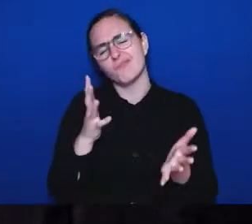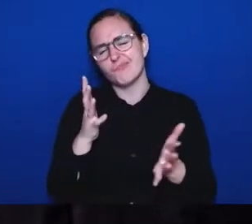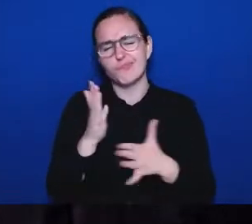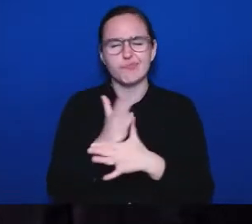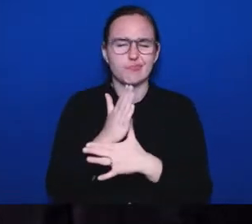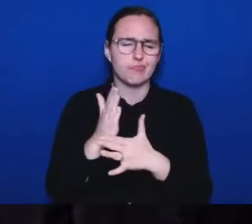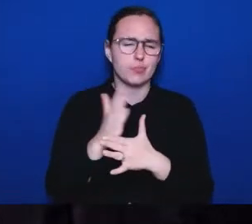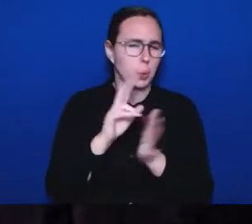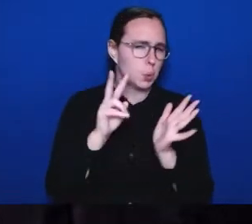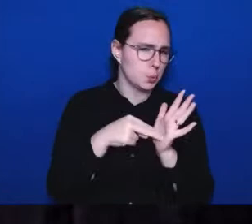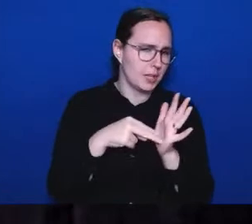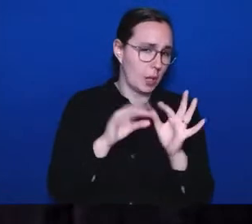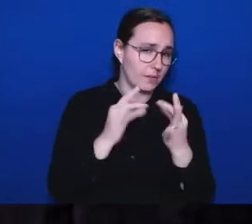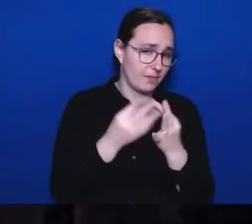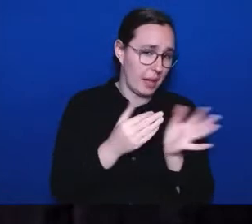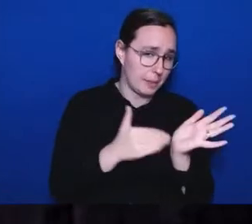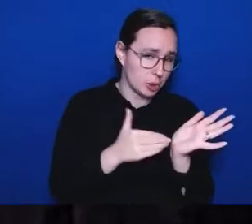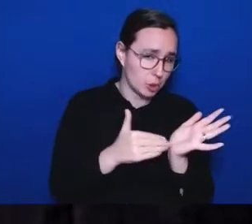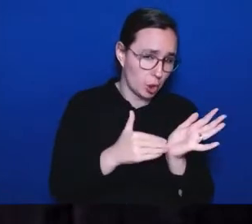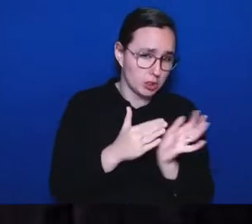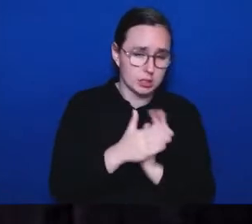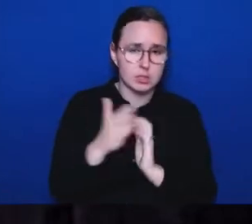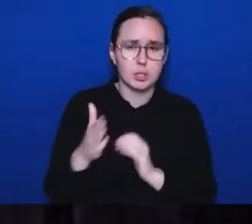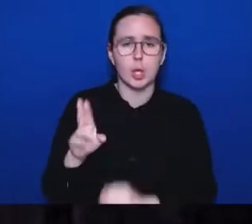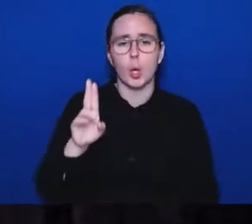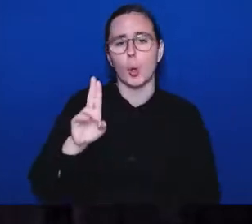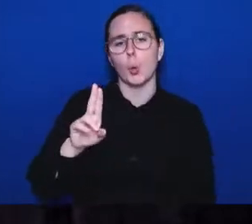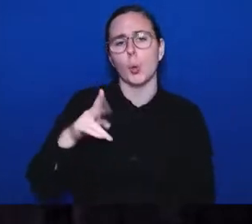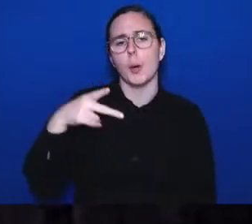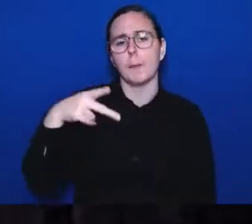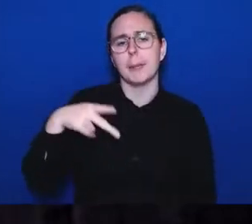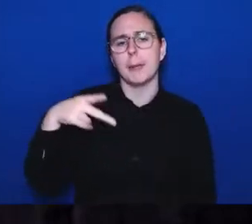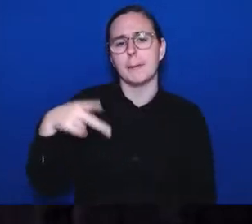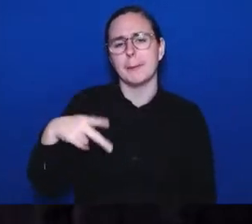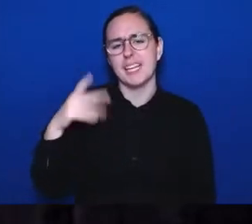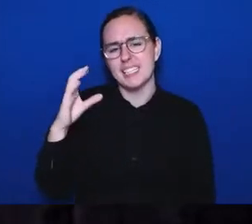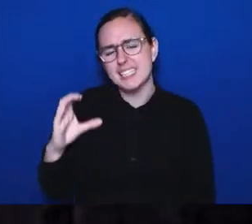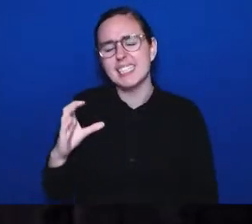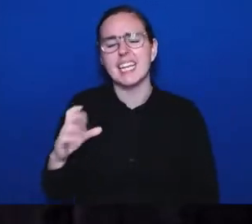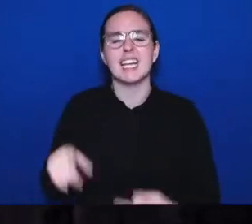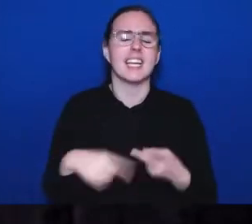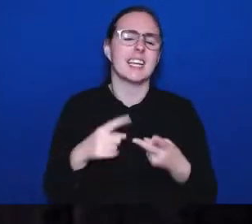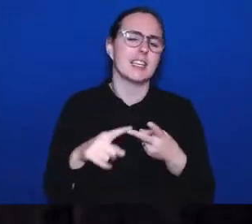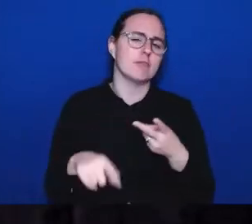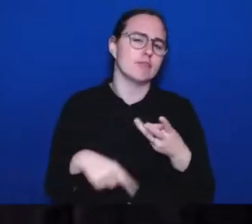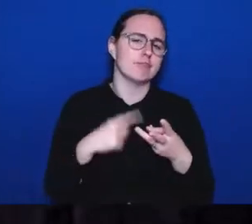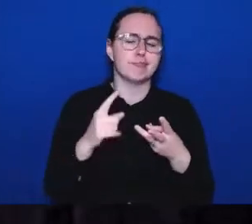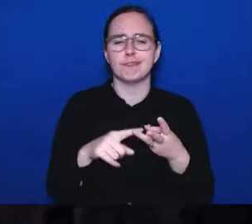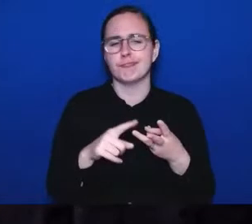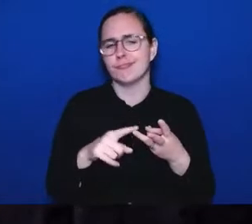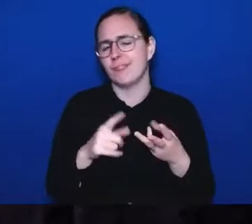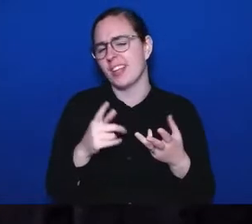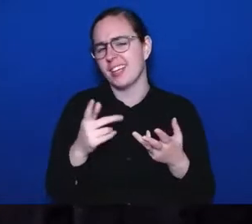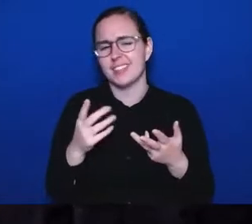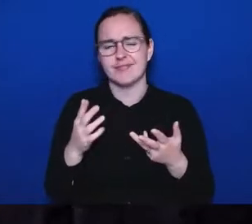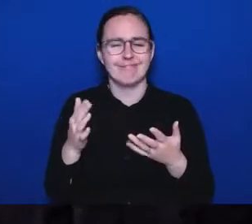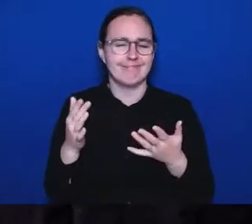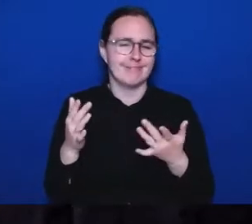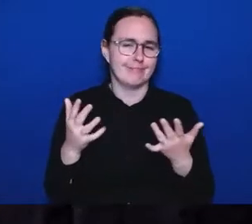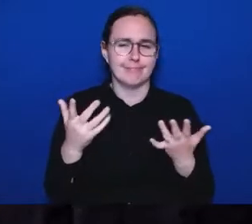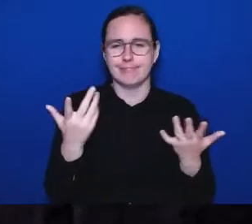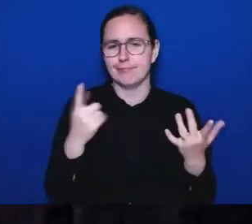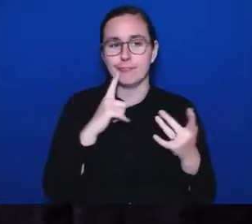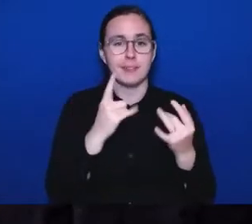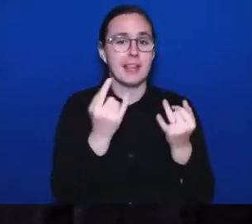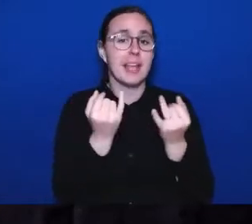but where generally speaking people have been paid in the same way. But it's difficult when you have a system of independent contractors and other people coming